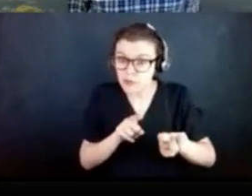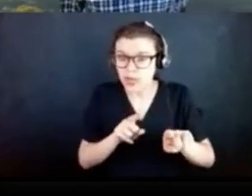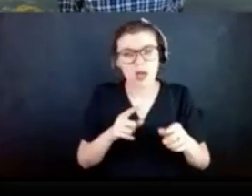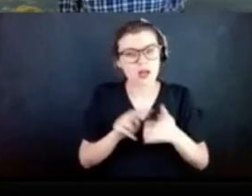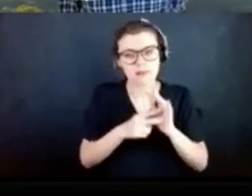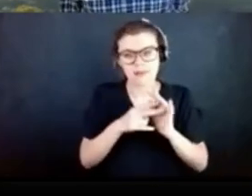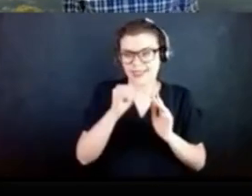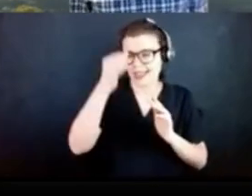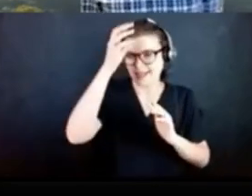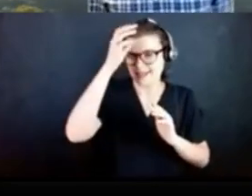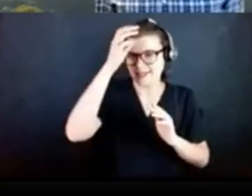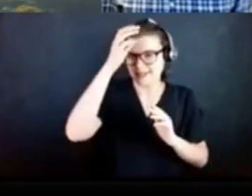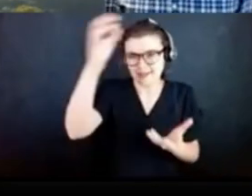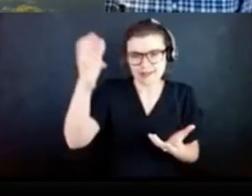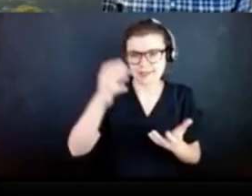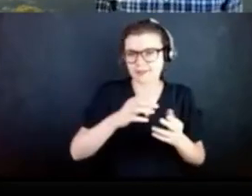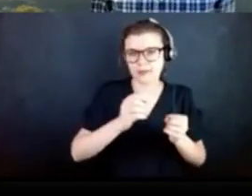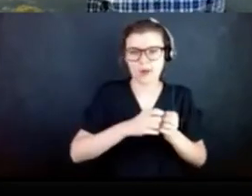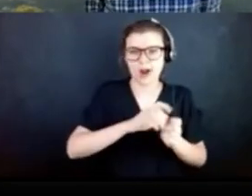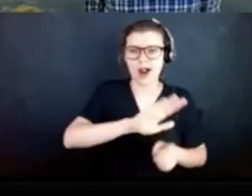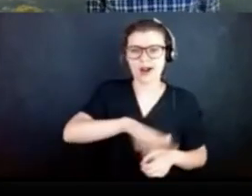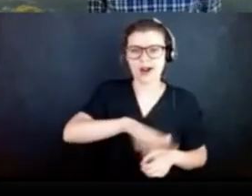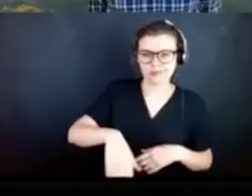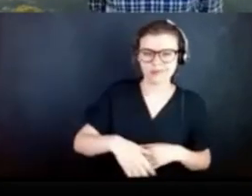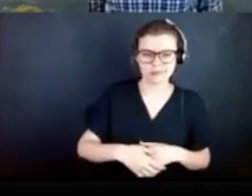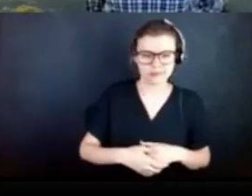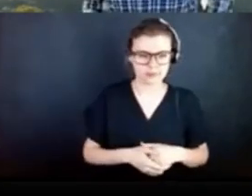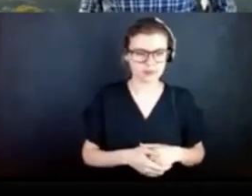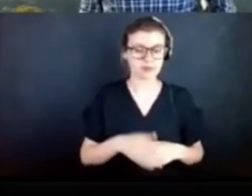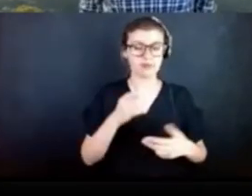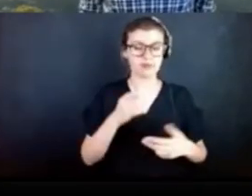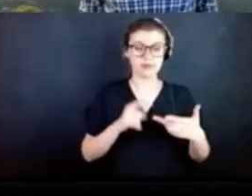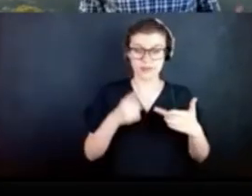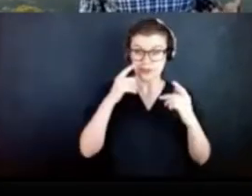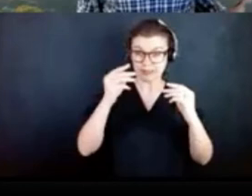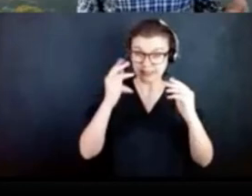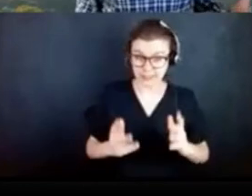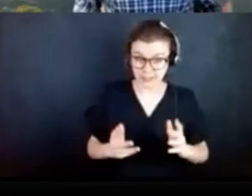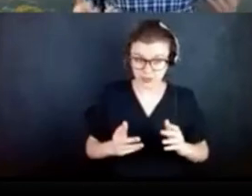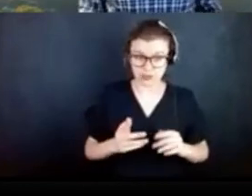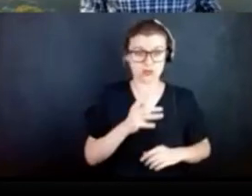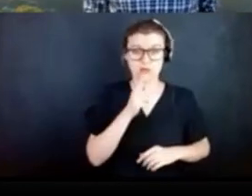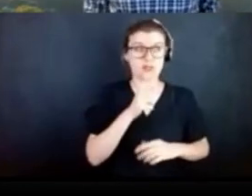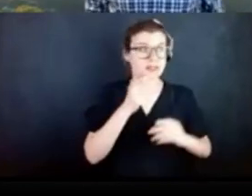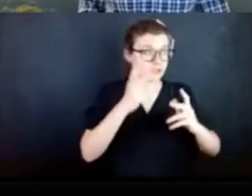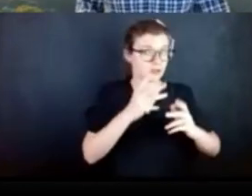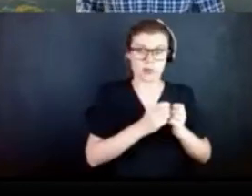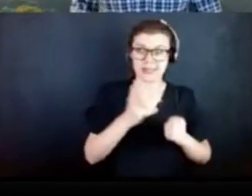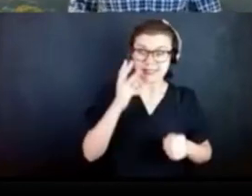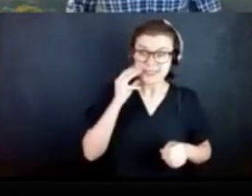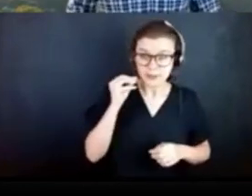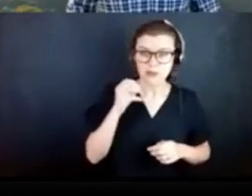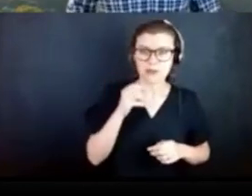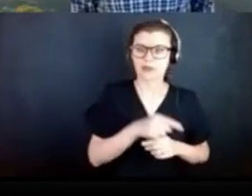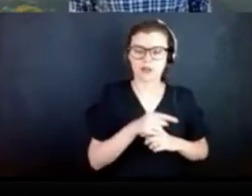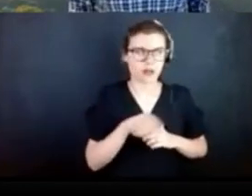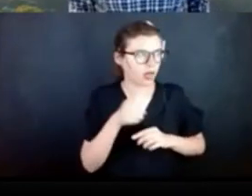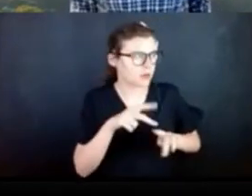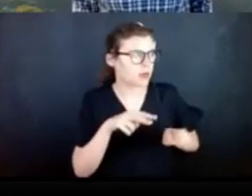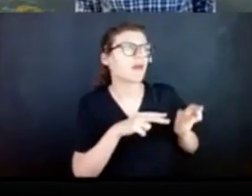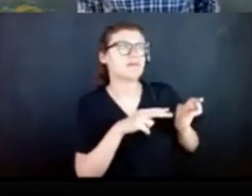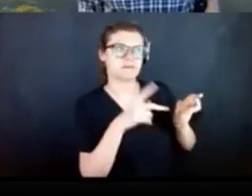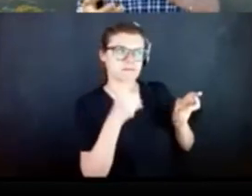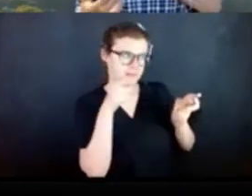Furthermore, educators are influenced by networks too. More experienced colleagues shape what teachers see as effective teaching practices. And we're also